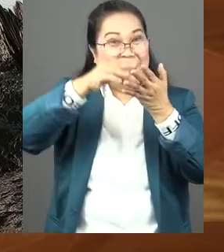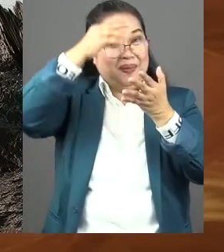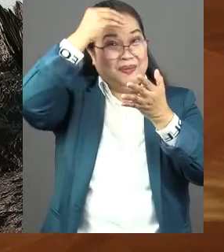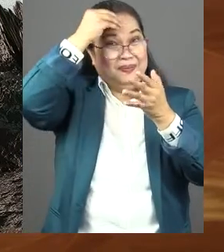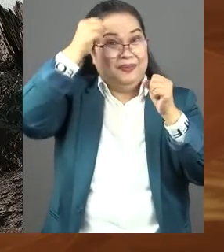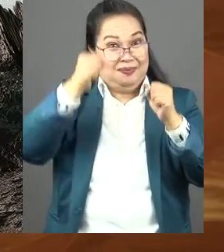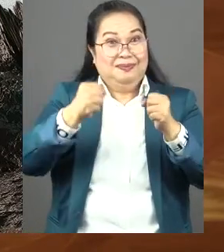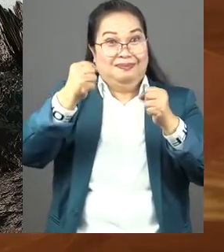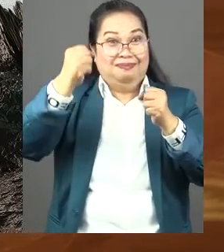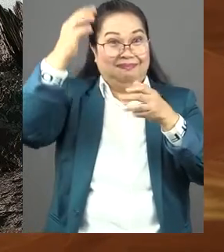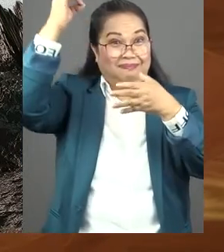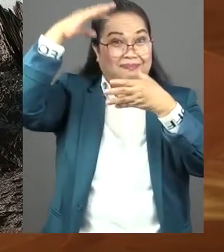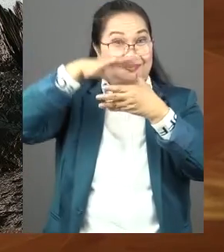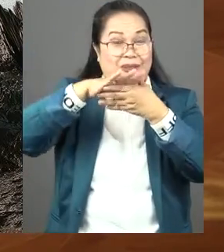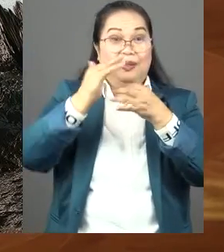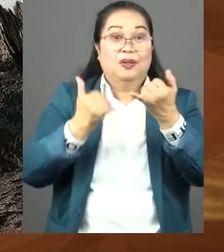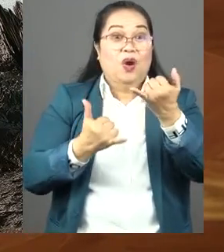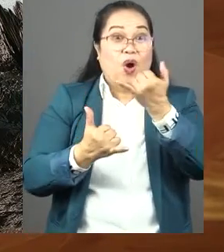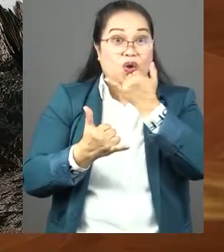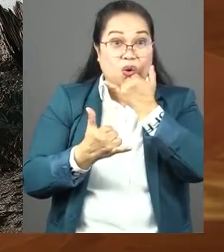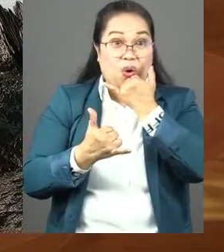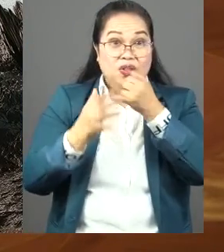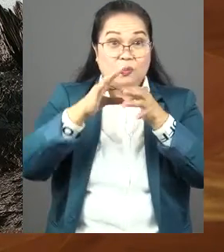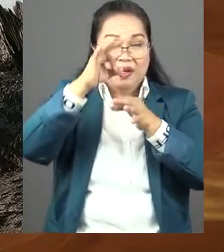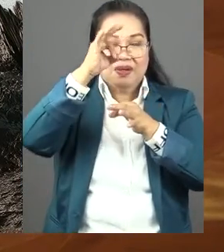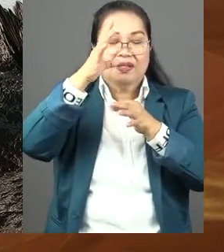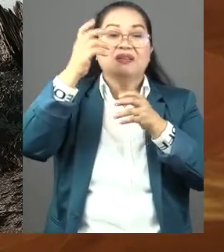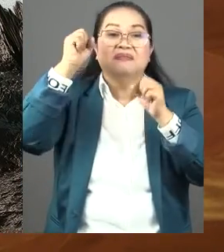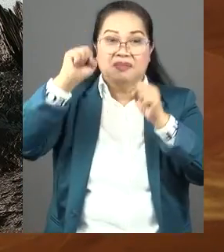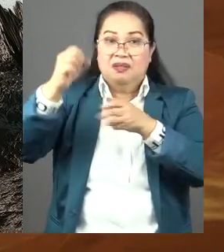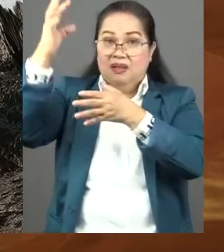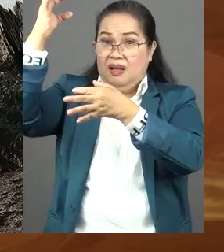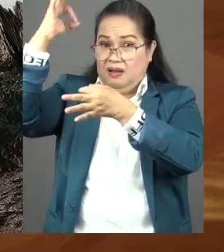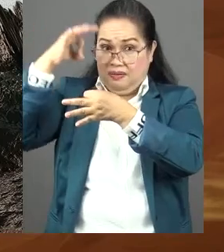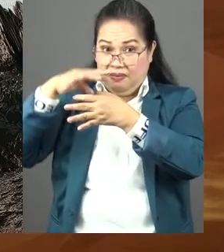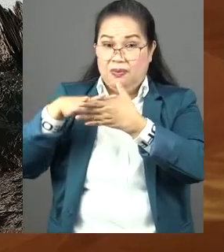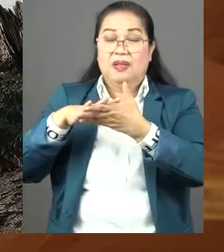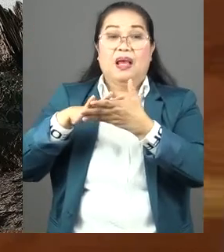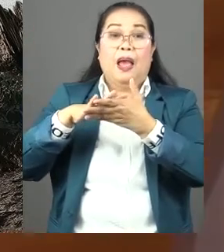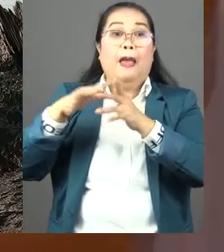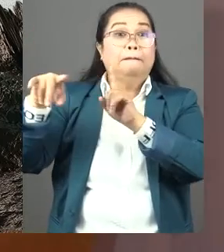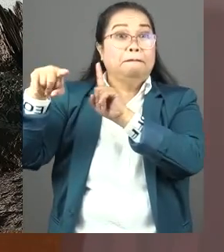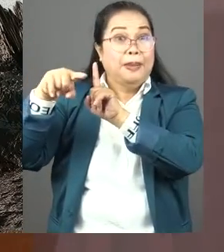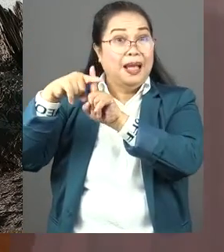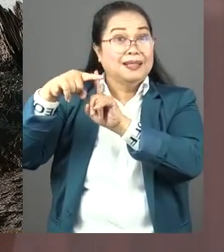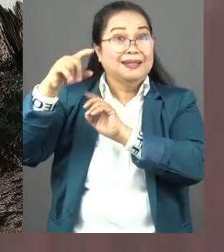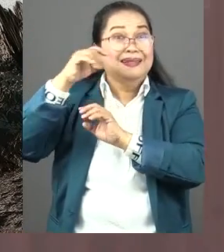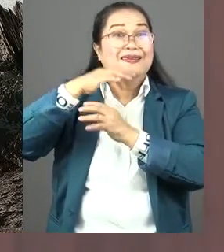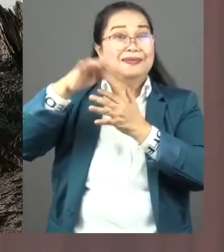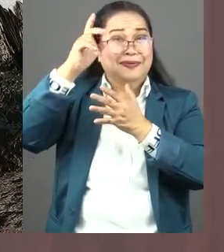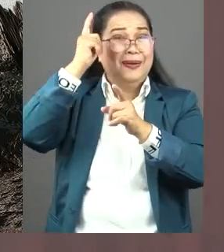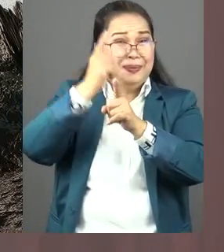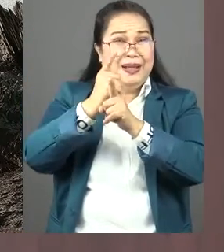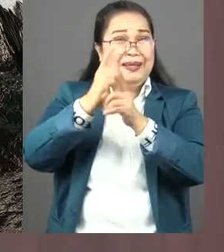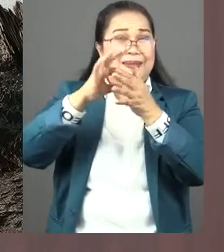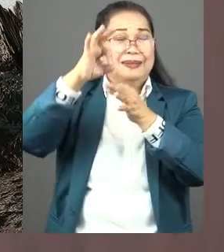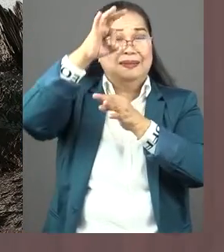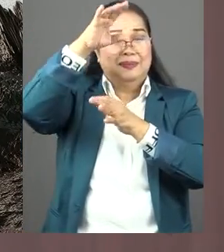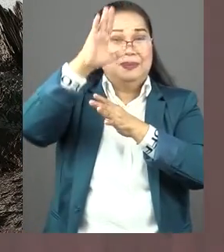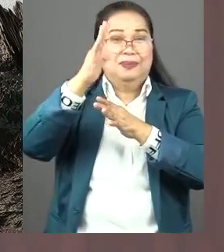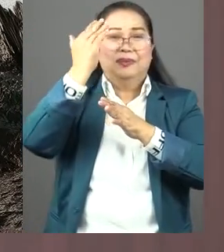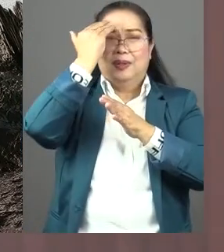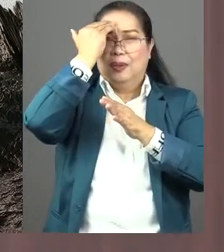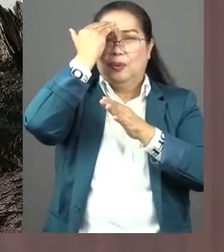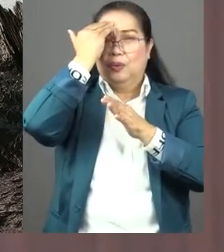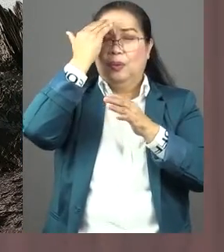be filled with the wrong spirit negatively, but we can be filled with the right spirit positively. We now know how. Filling